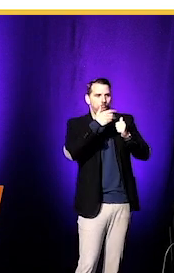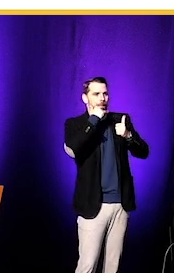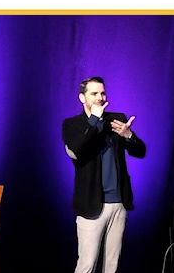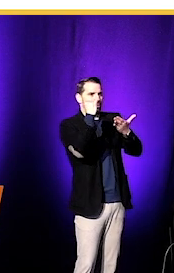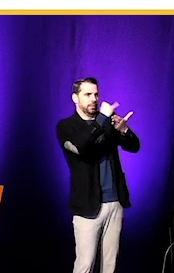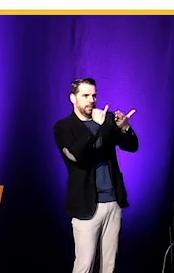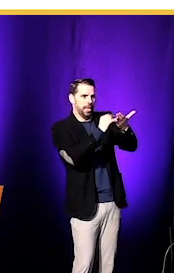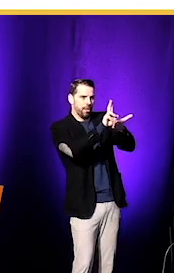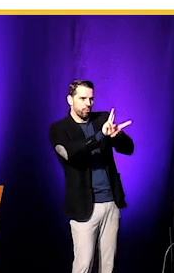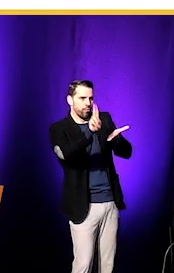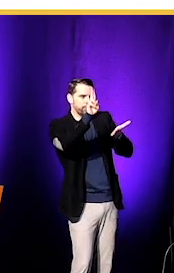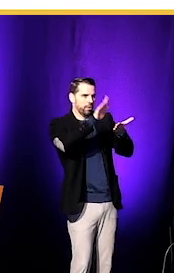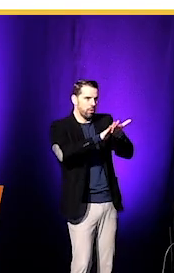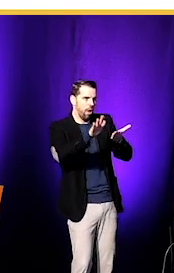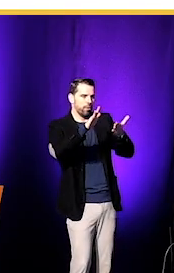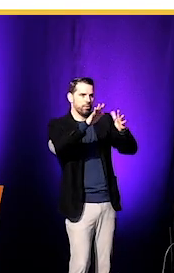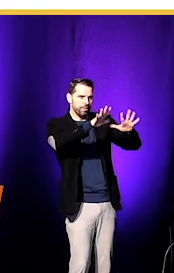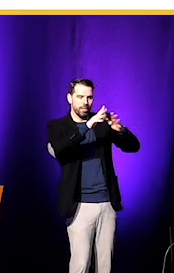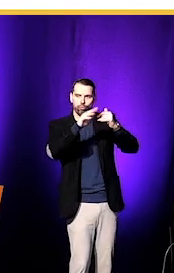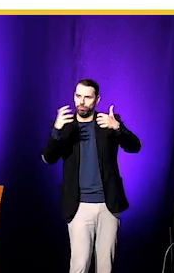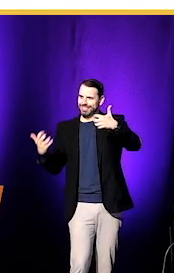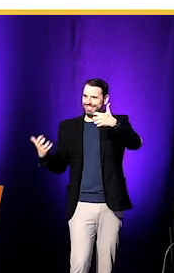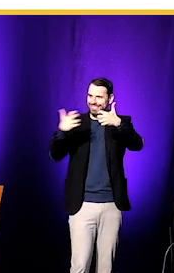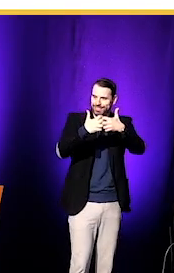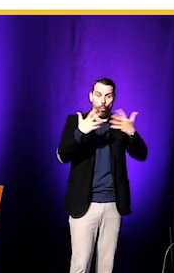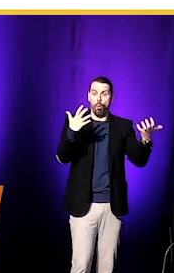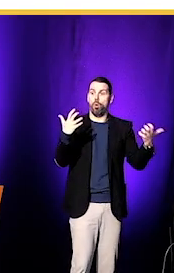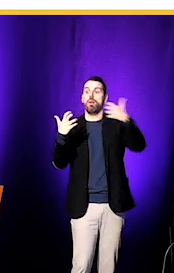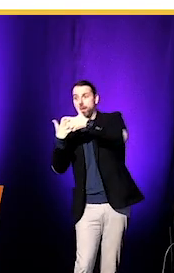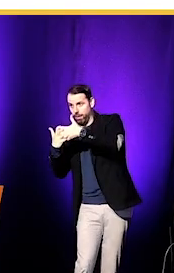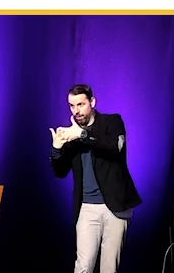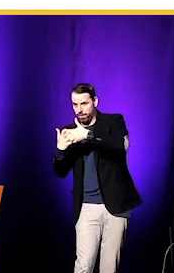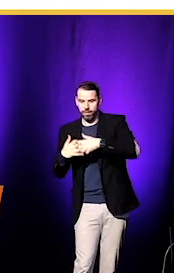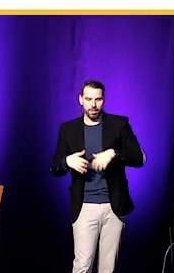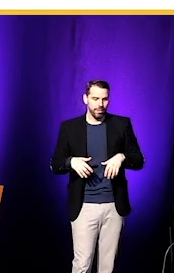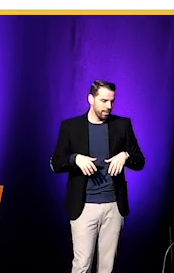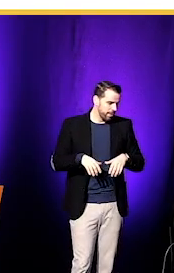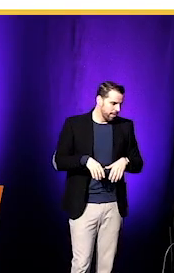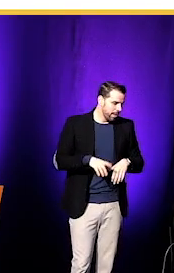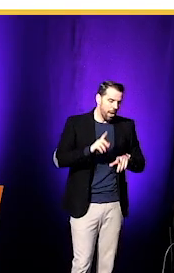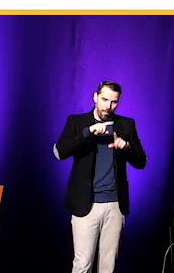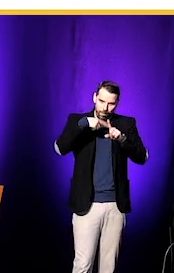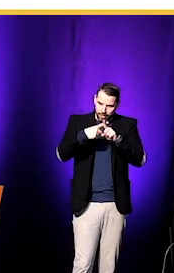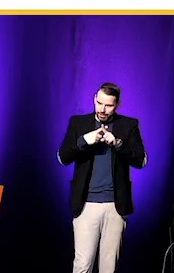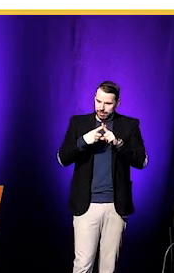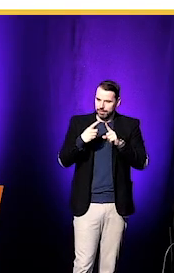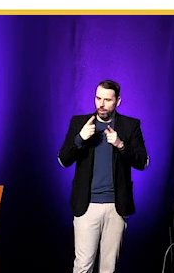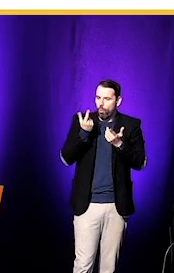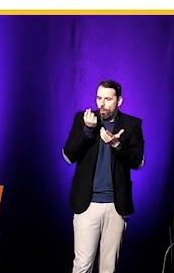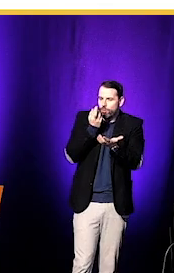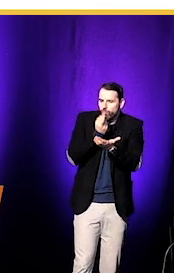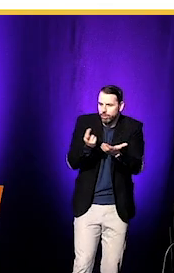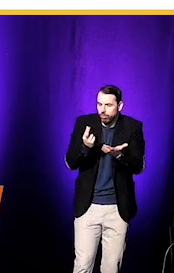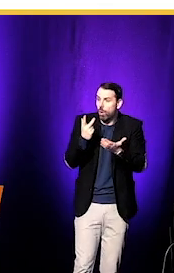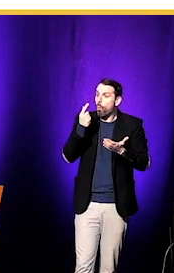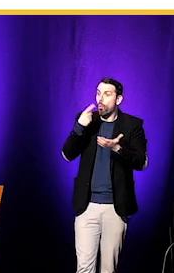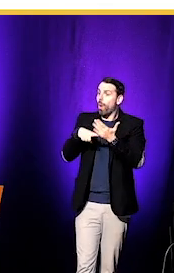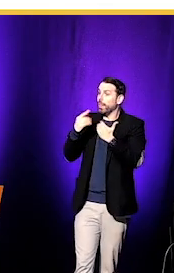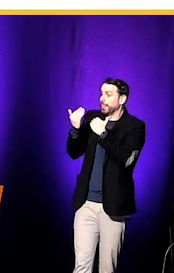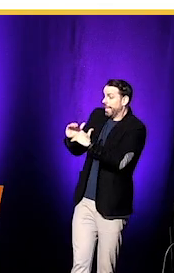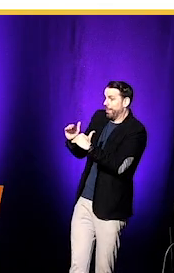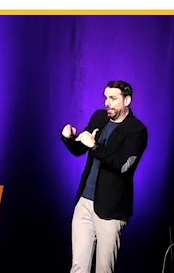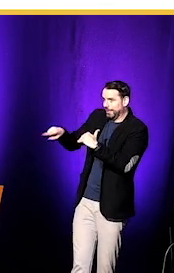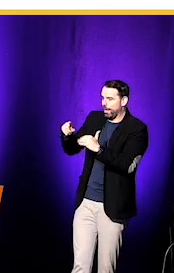their movement towards who they could become, and more insight into the processes, resources, and constraints that